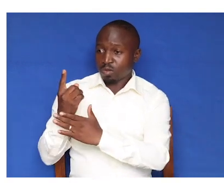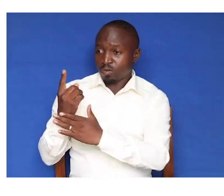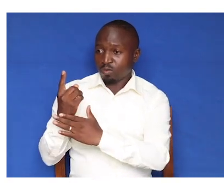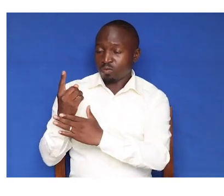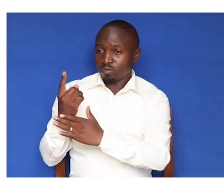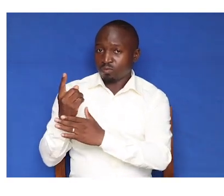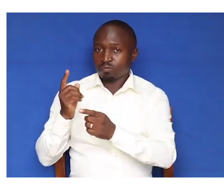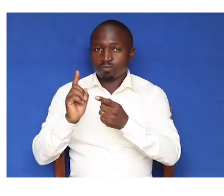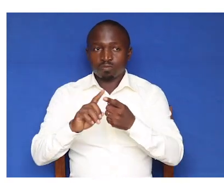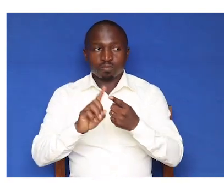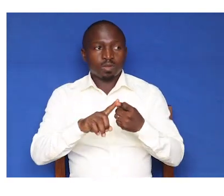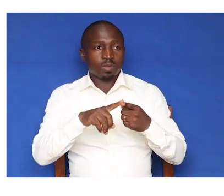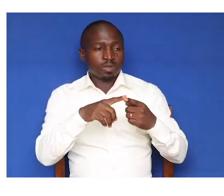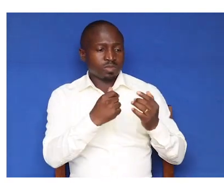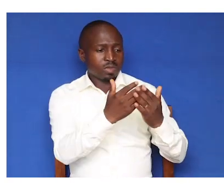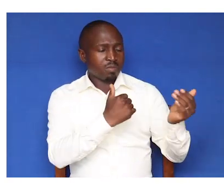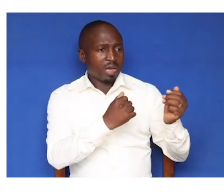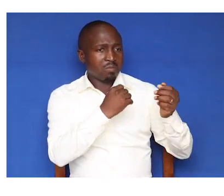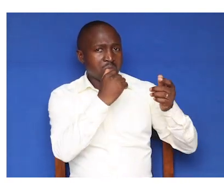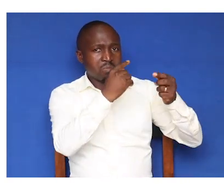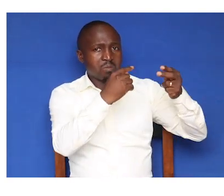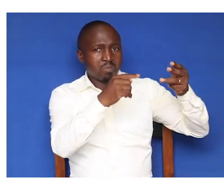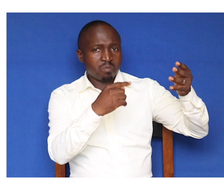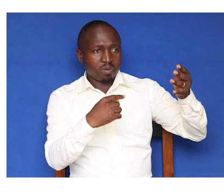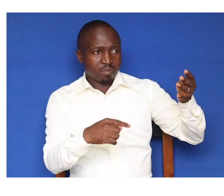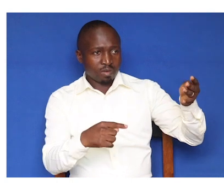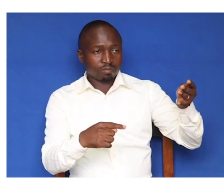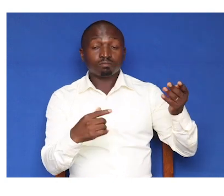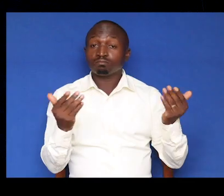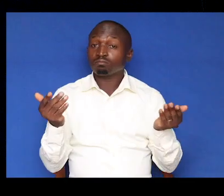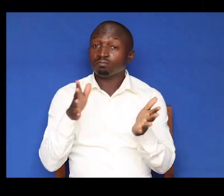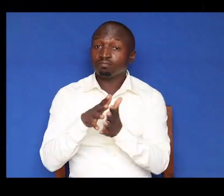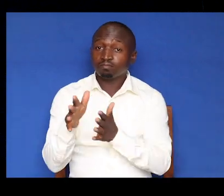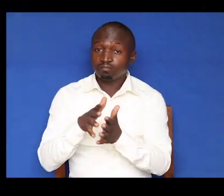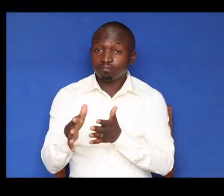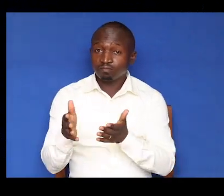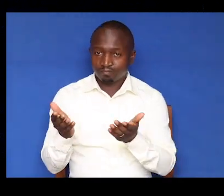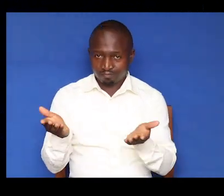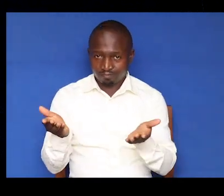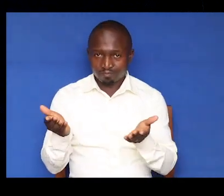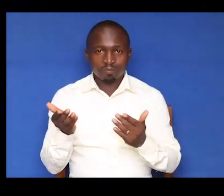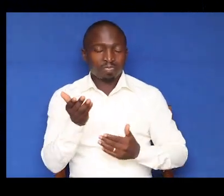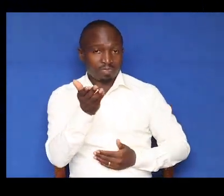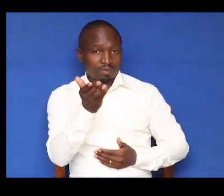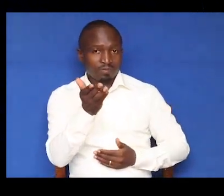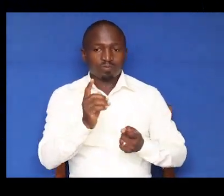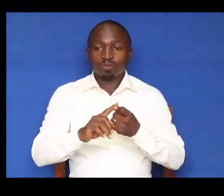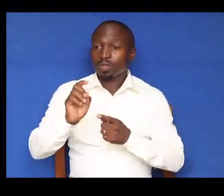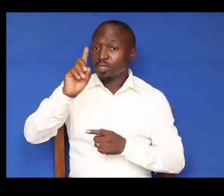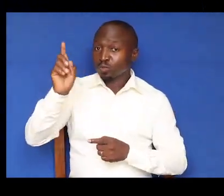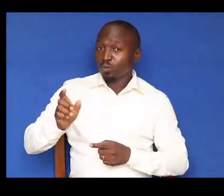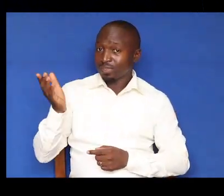interplay of multiple factors. Explain. My dear students, the